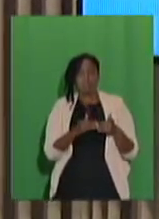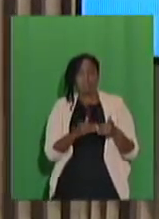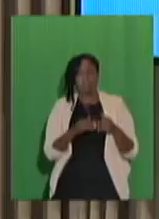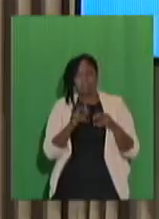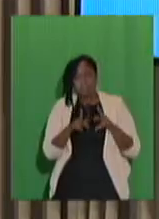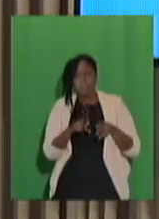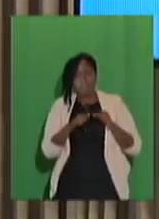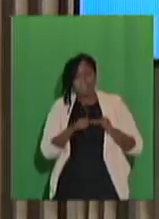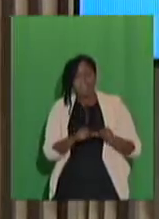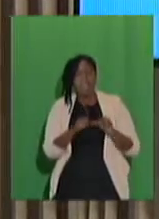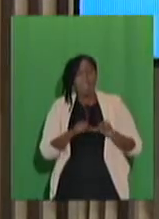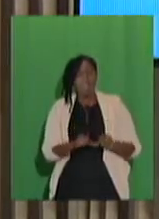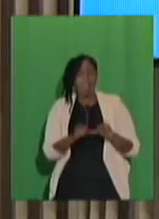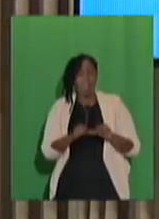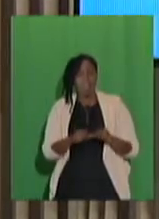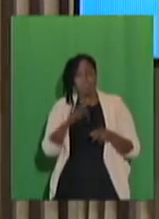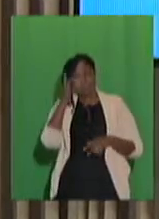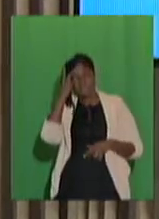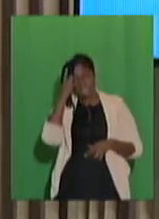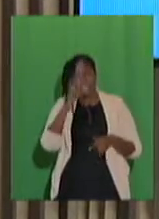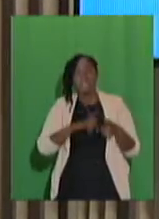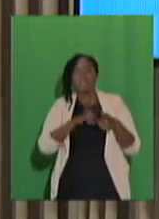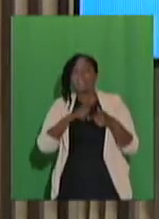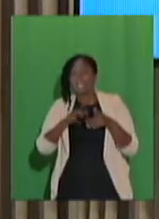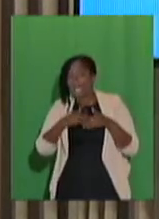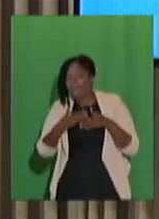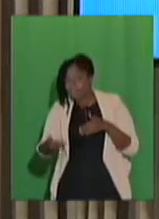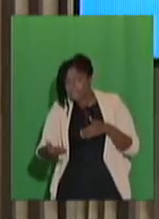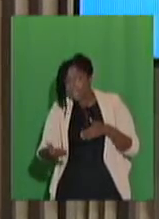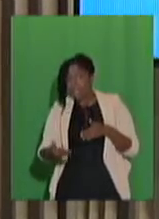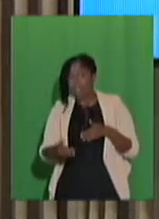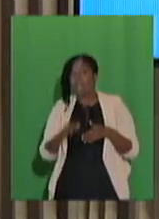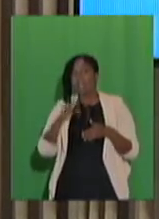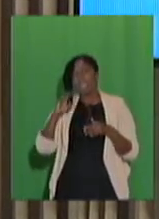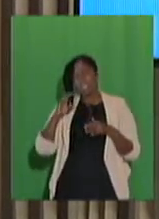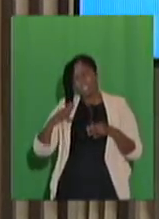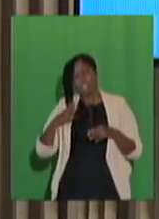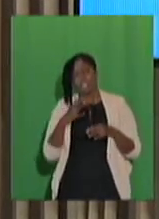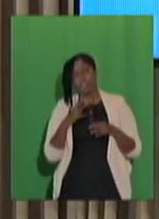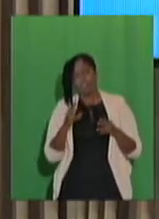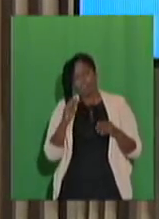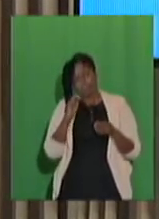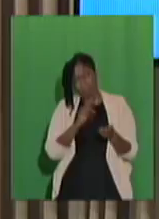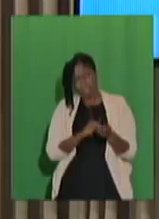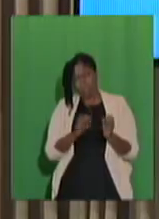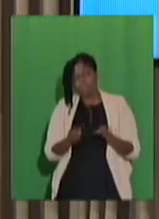domain as minister of health. Then the chief medical officer will speak to a particular treatment plan.